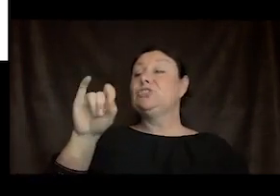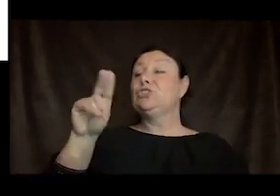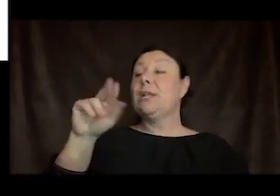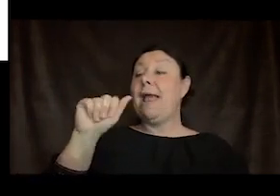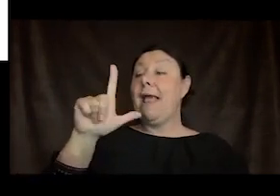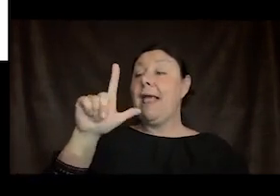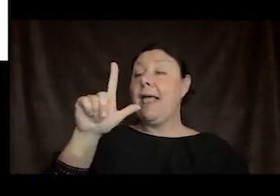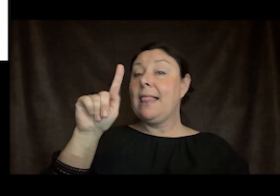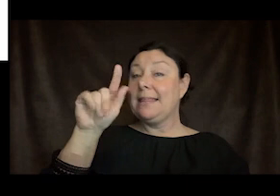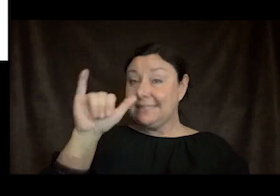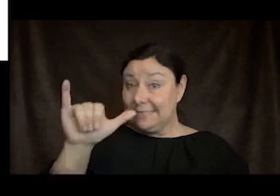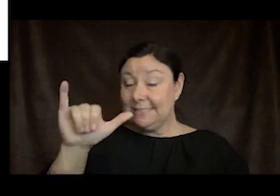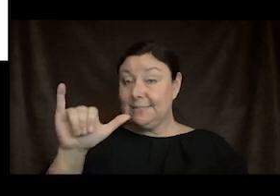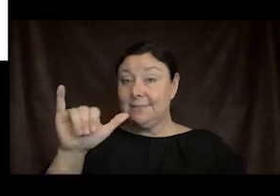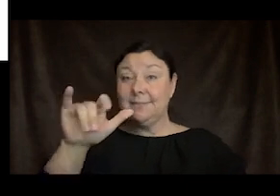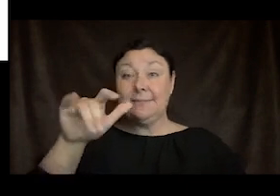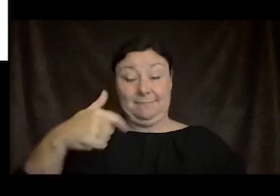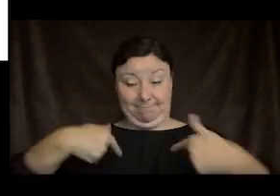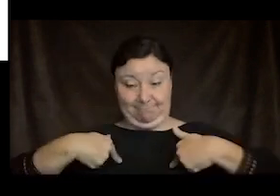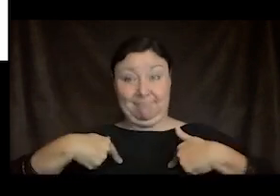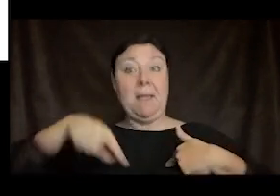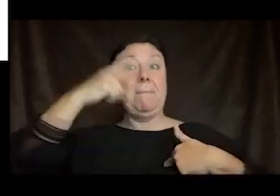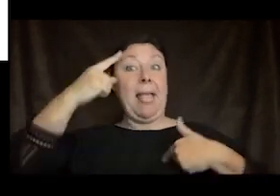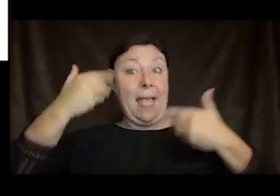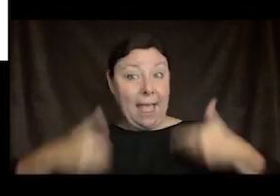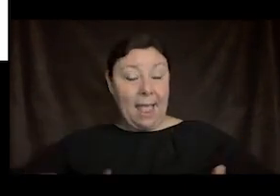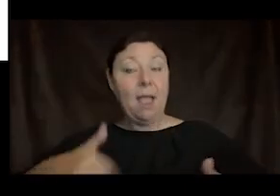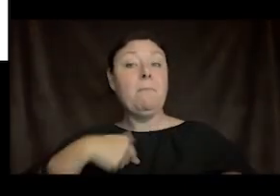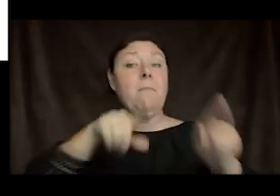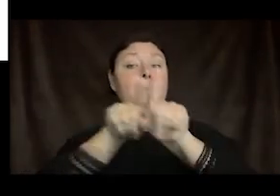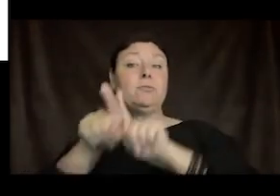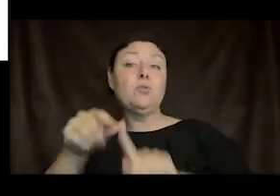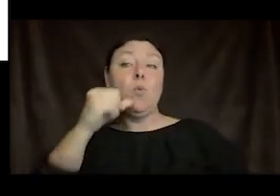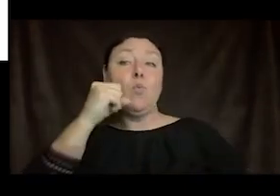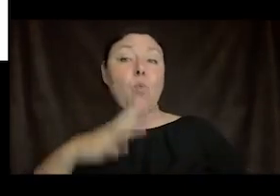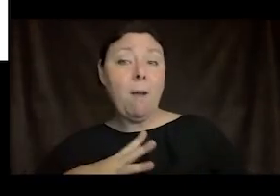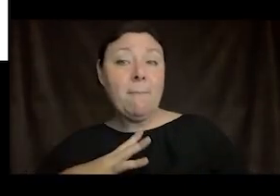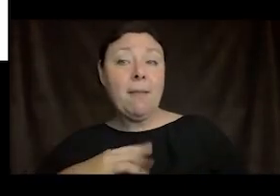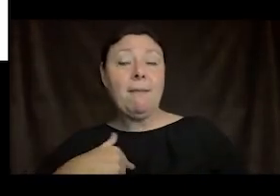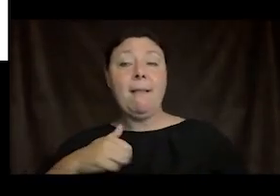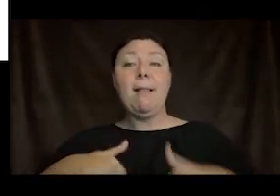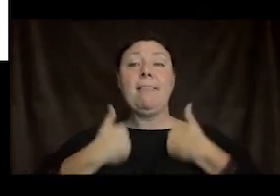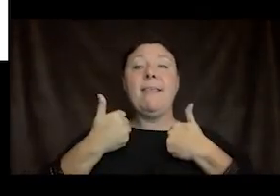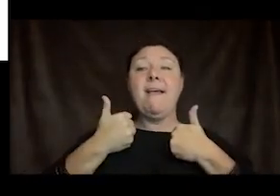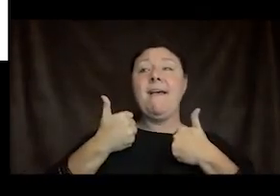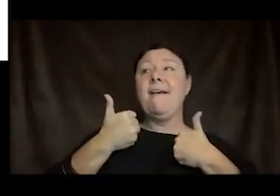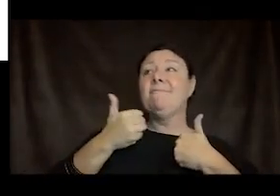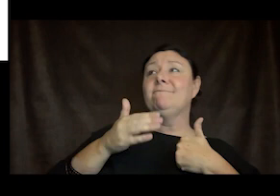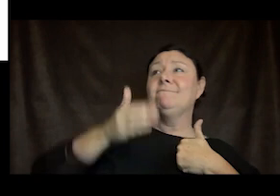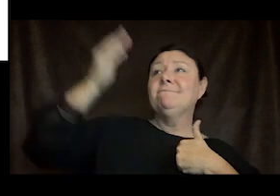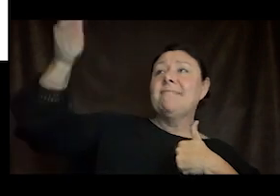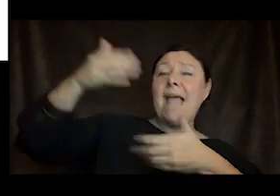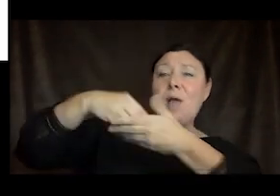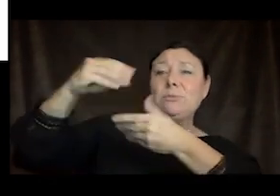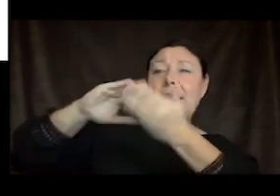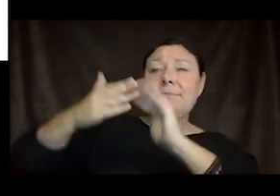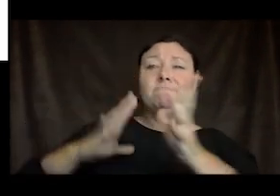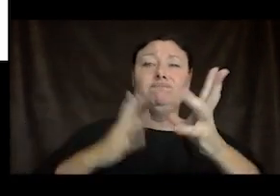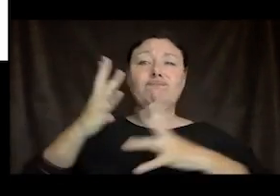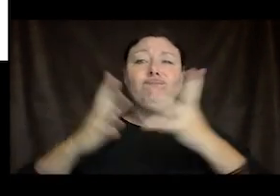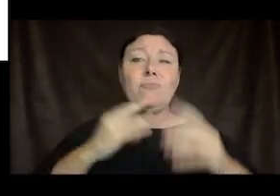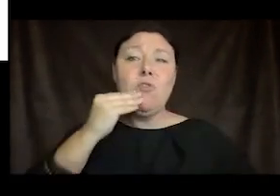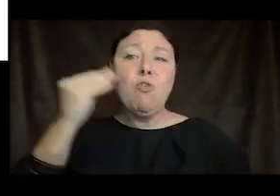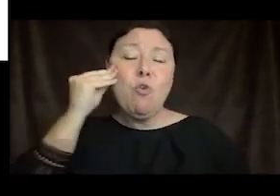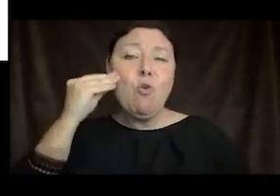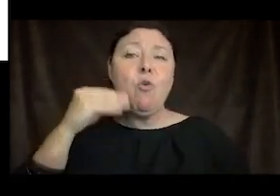Black, but I'm also a woman. I'm college educated. I live in a suburb. I mean, when you look at all of the things that make